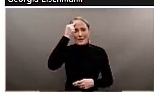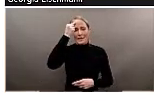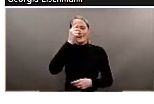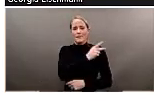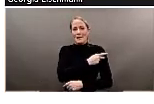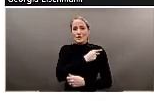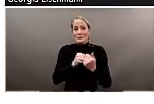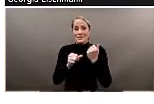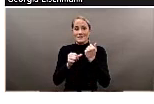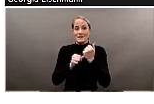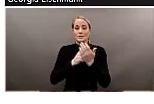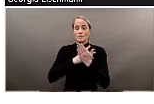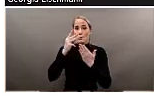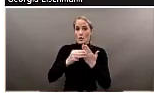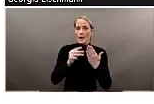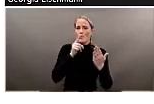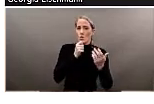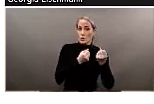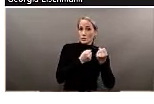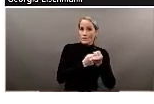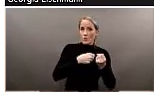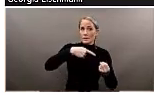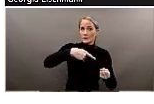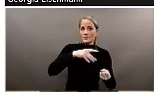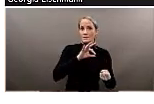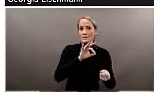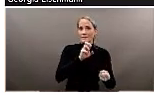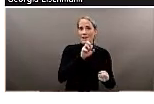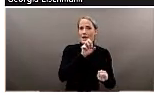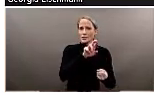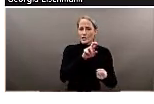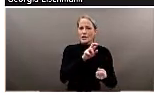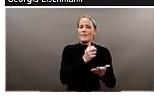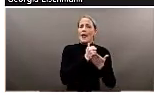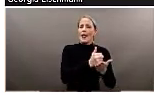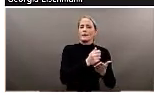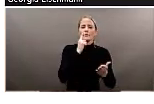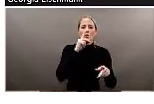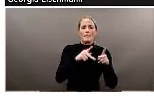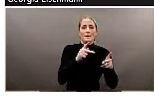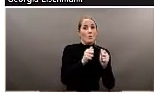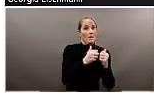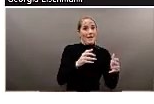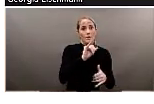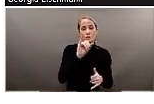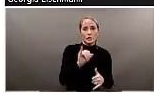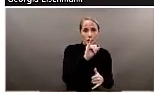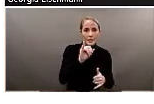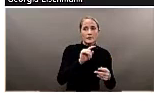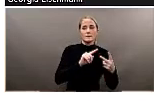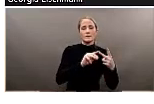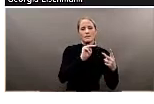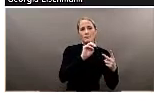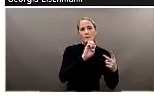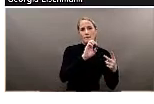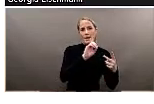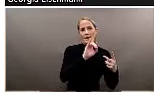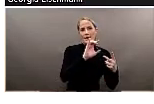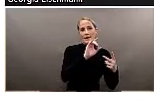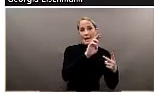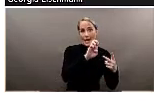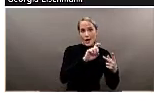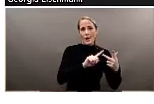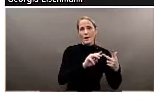for United States Government Patient Assistance Program, is provided by Pfizer, and those are for Medicaid, Medicare, or uninsured